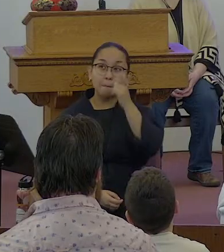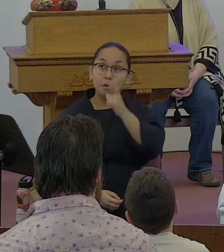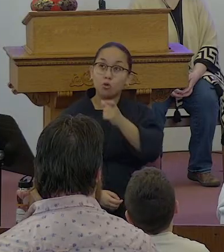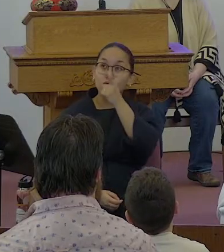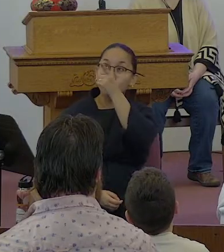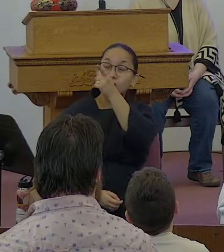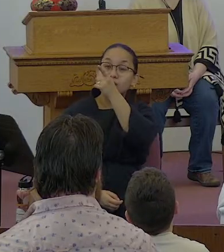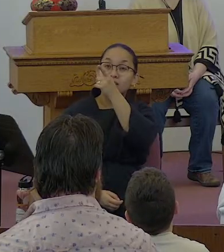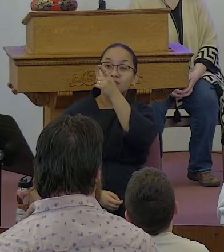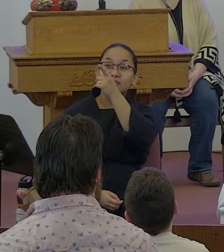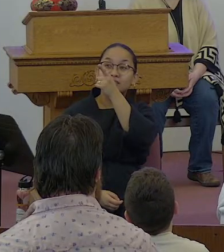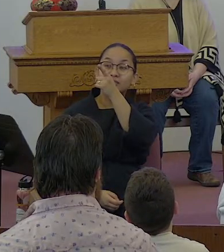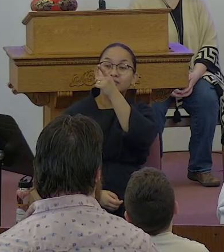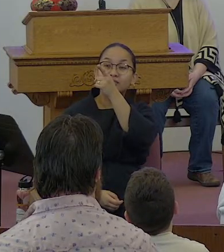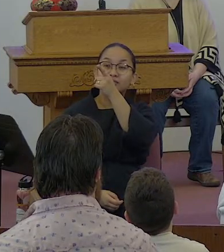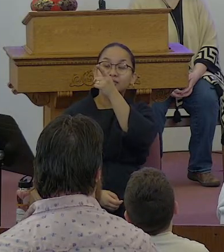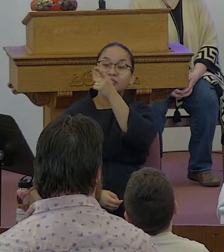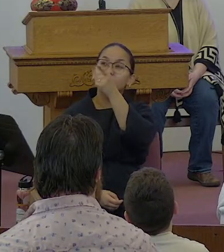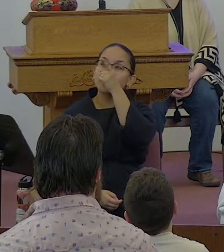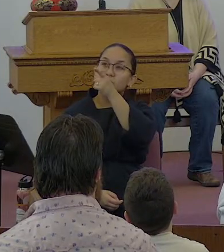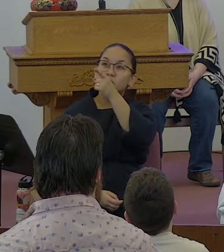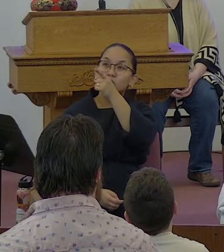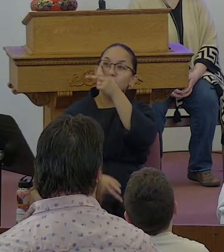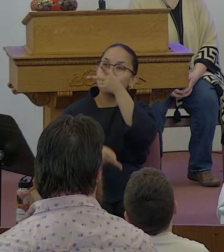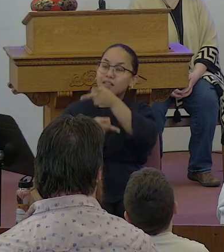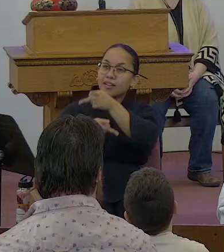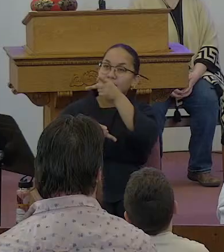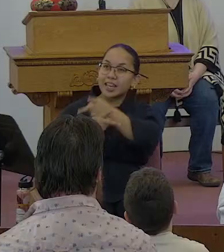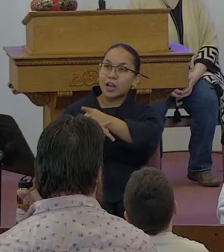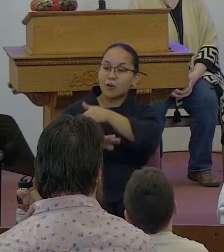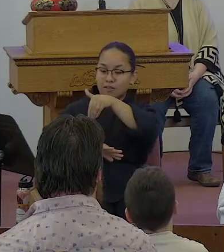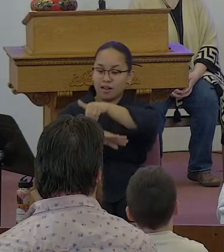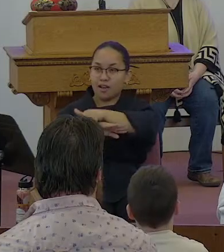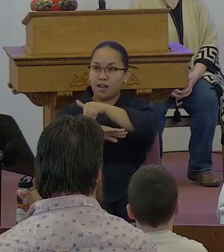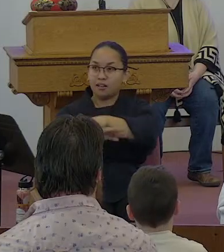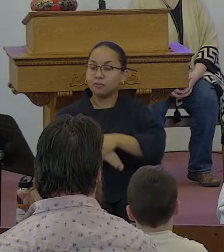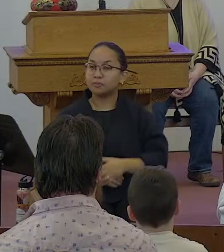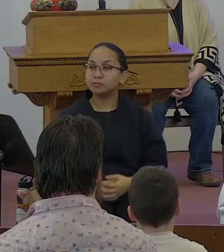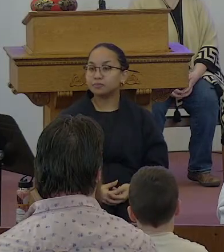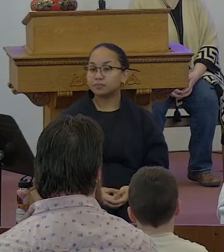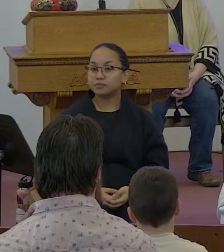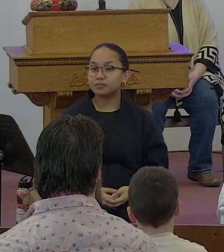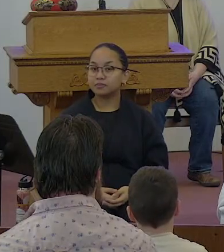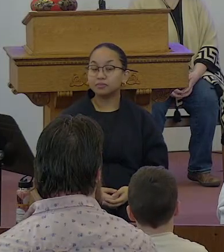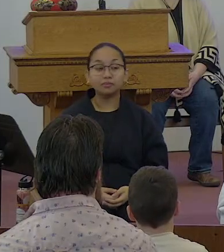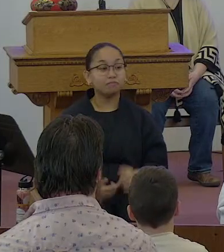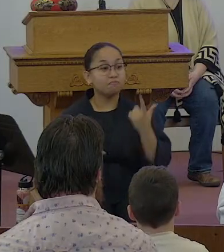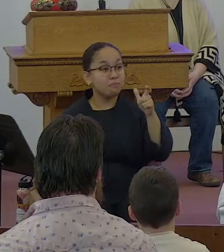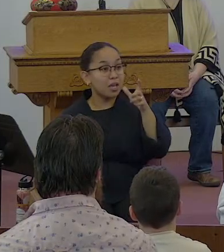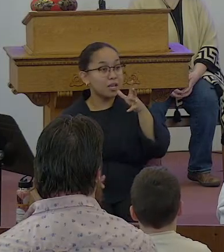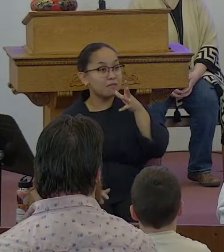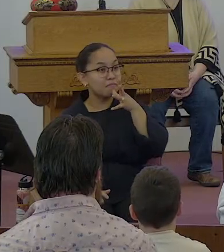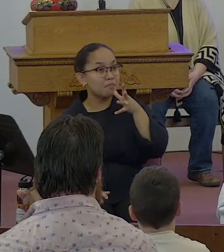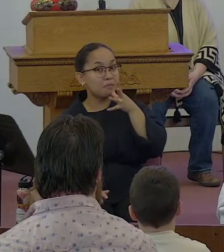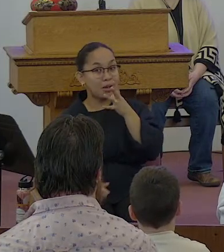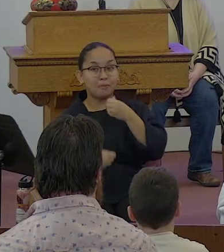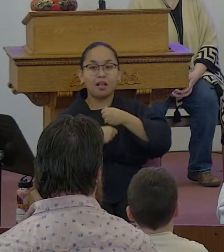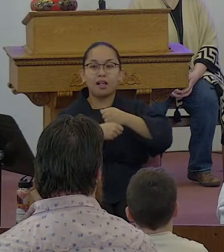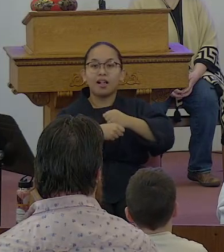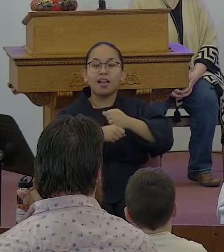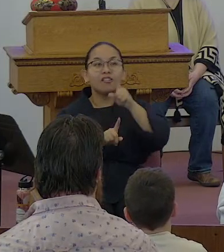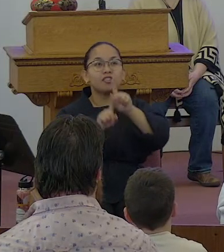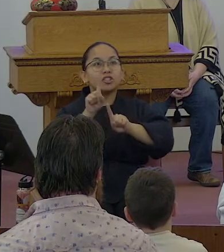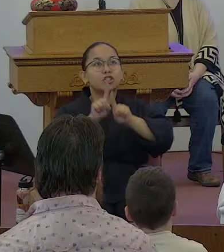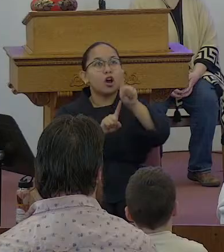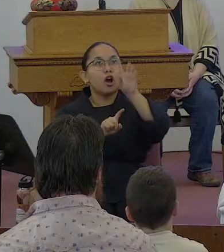Moon, said Big Mama, you take care of the night. Big Mama made the stars, too, just